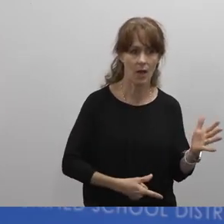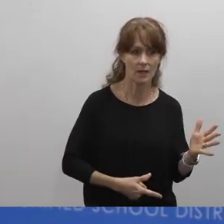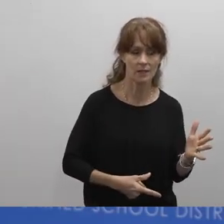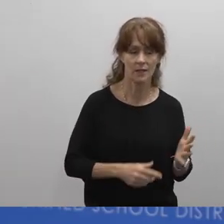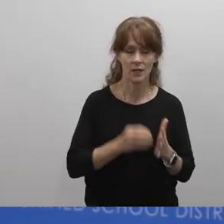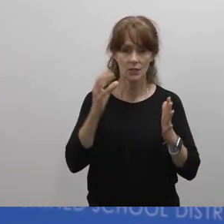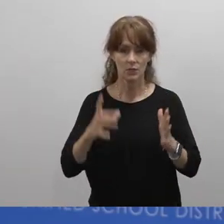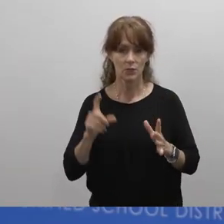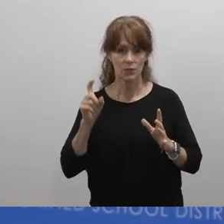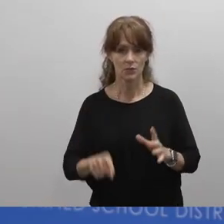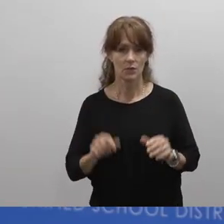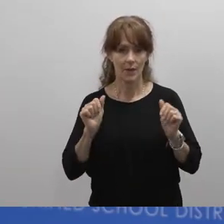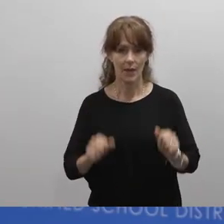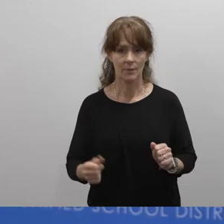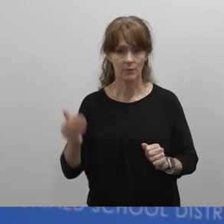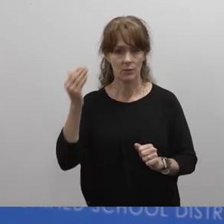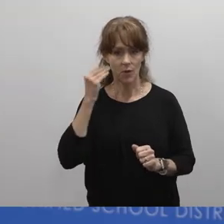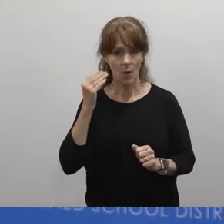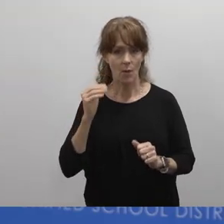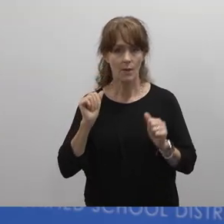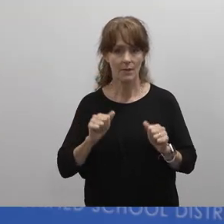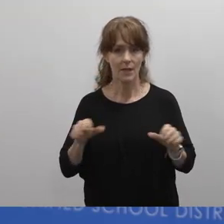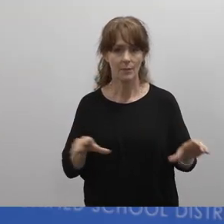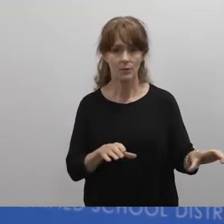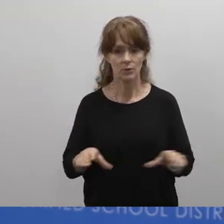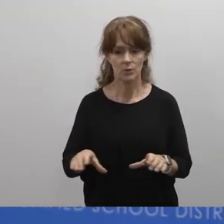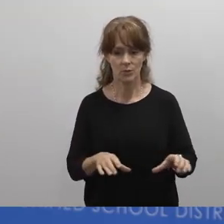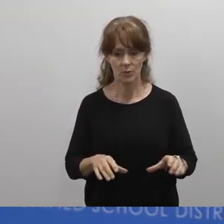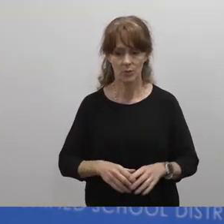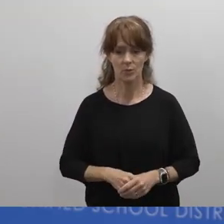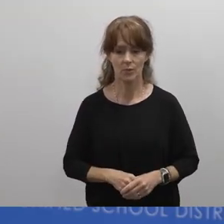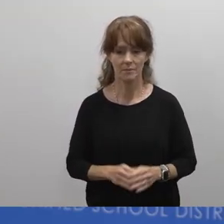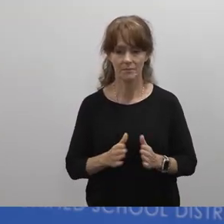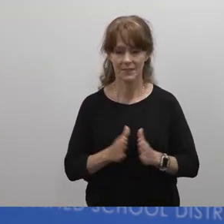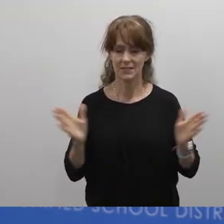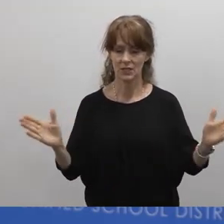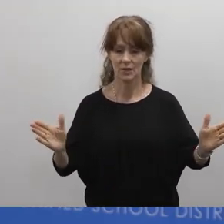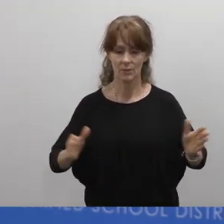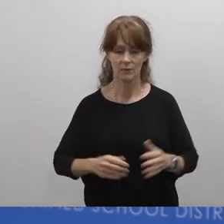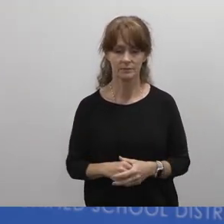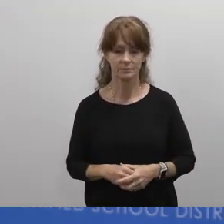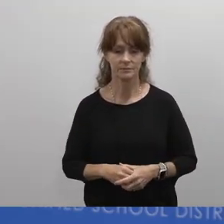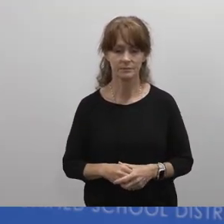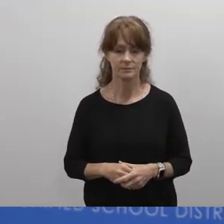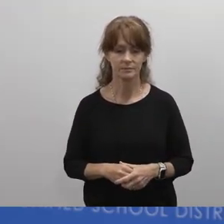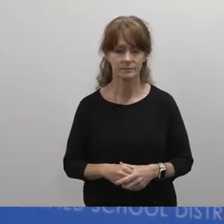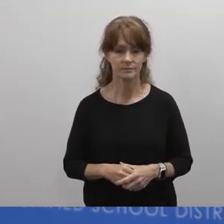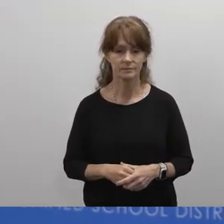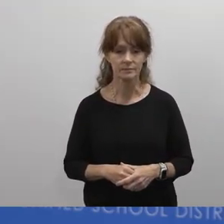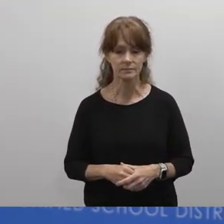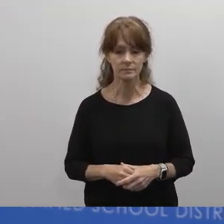able to know and be able to do in general, all right? And so